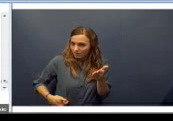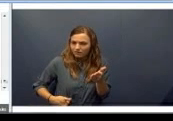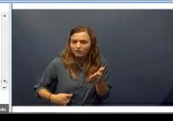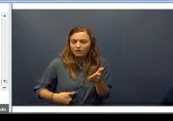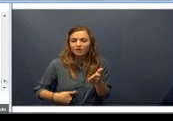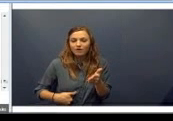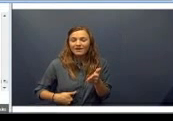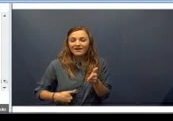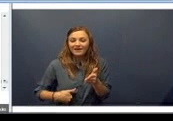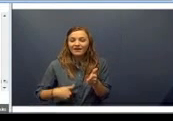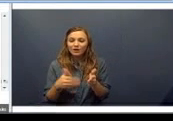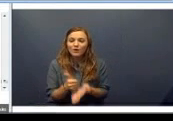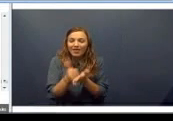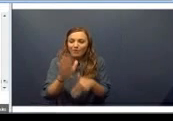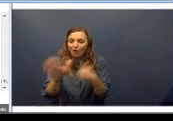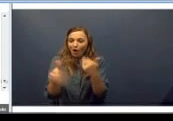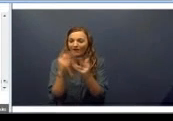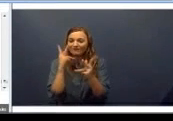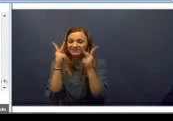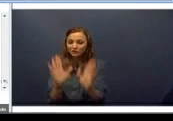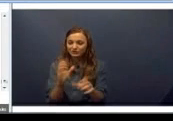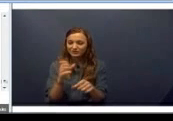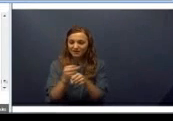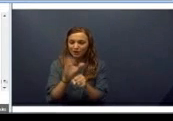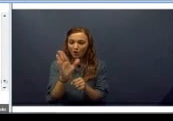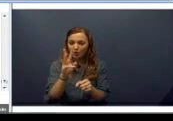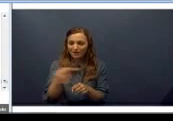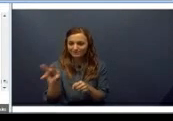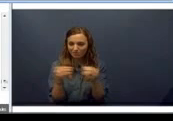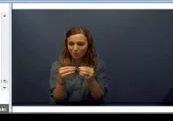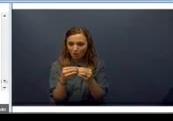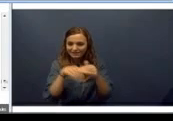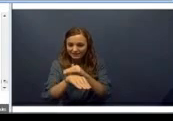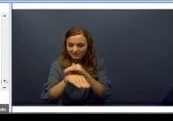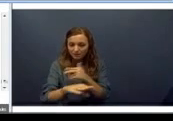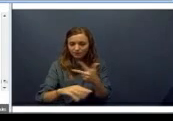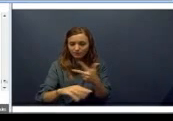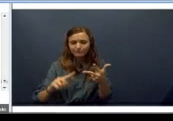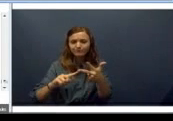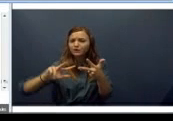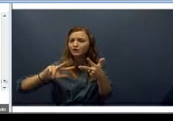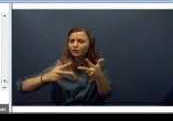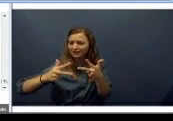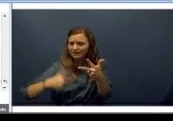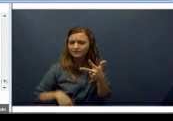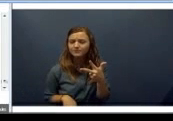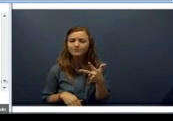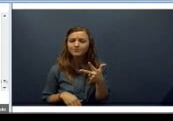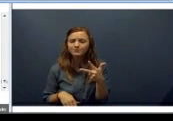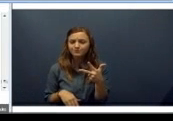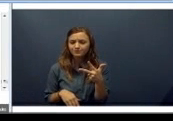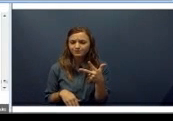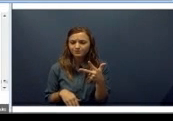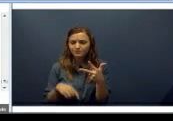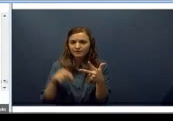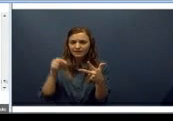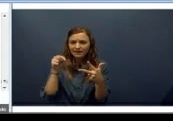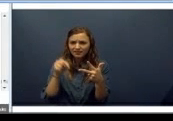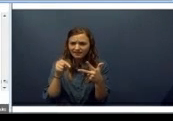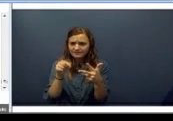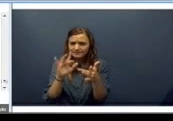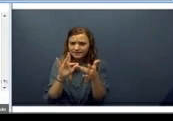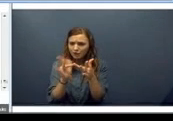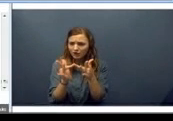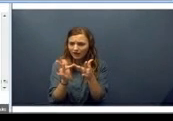thing for people with disabilities, you often serve all of your visitors better by making your website more accessible. And thirdly,